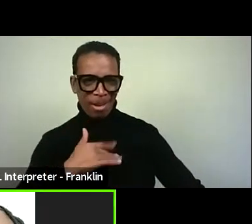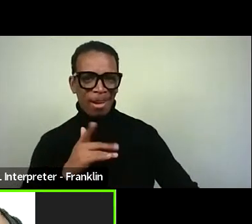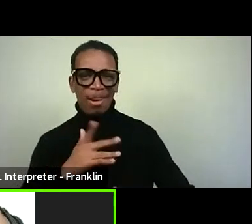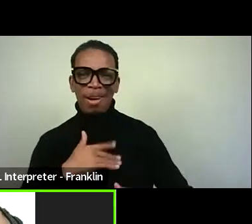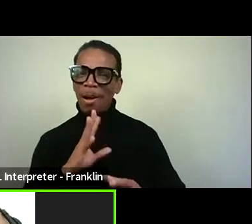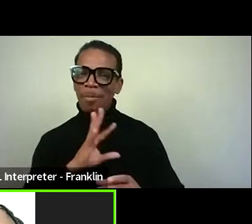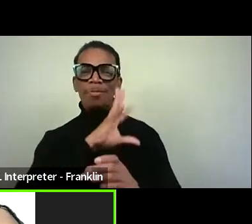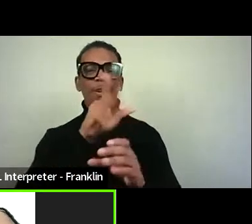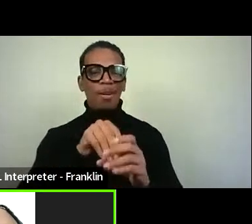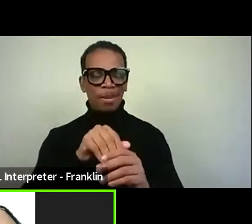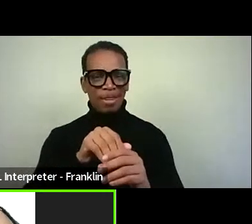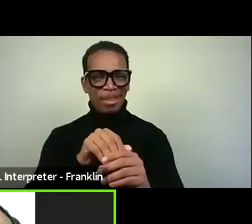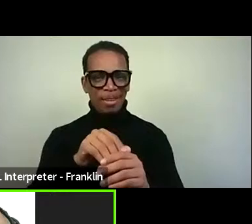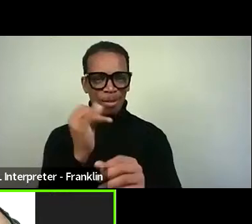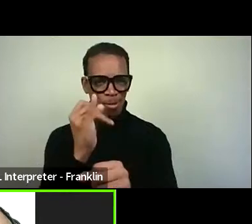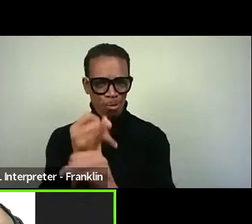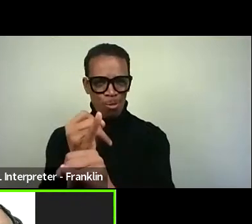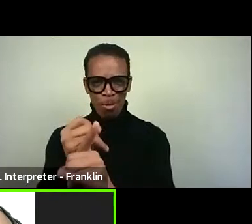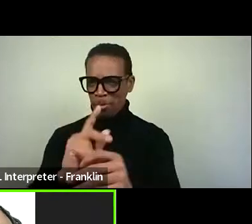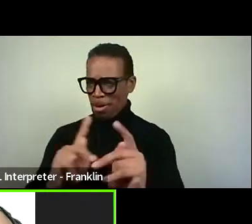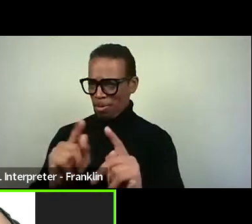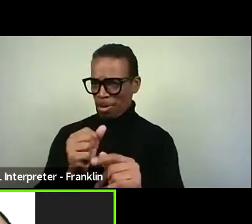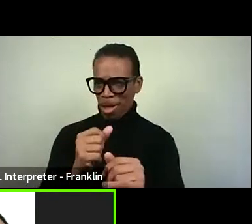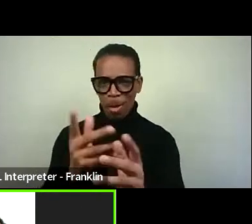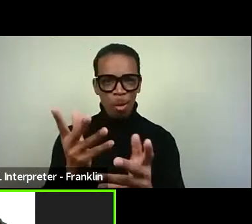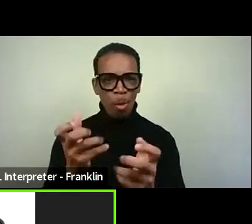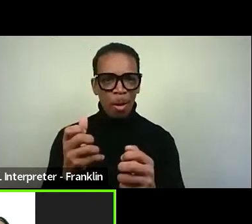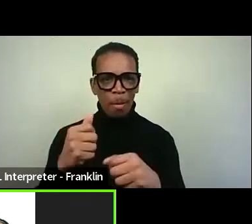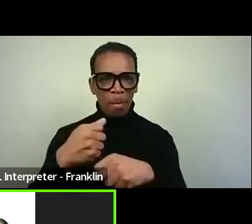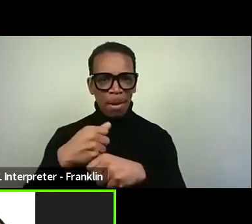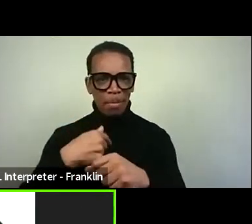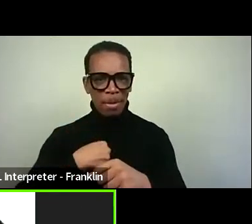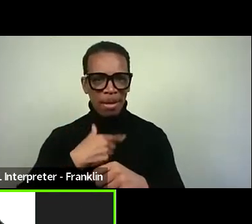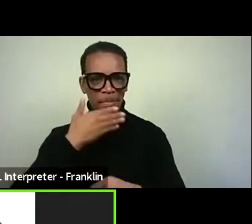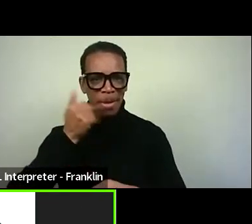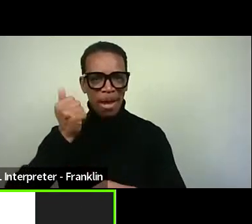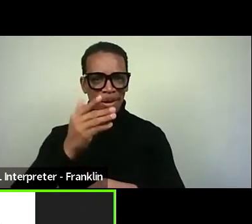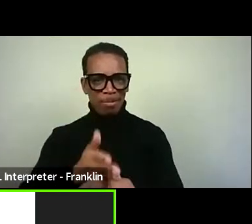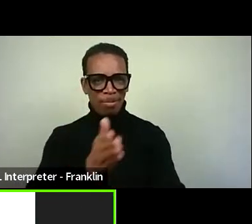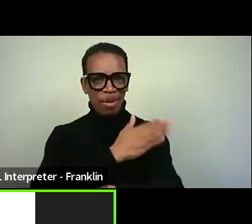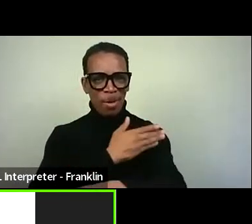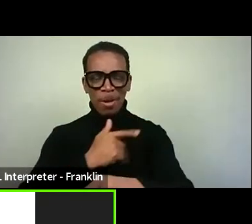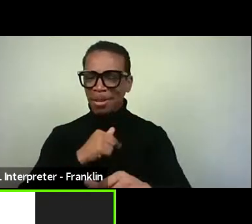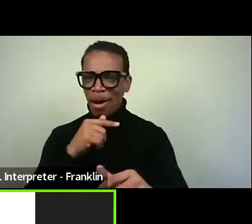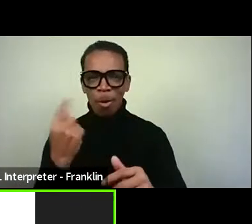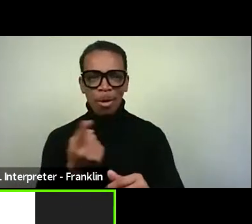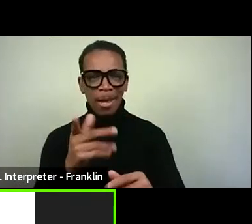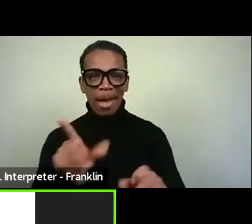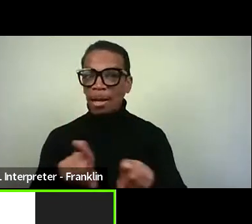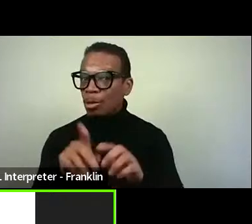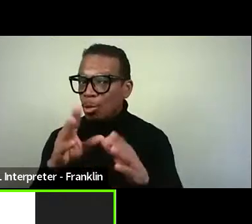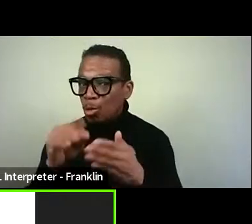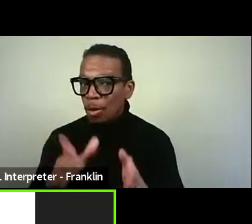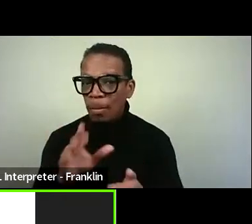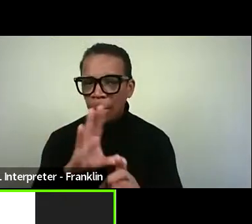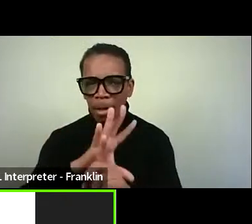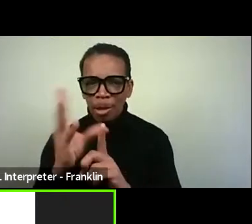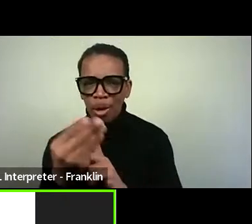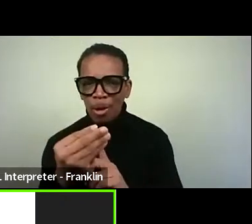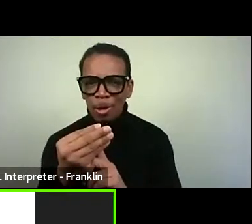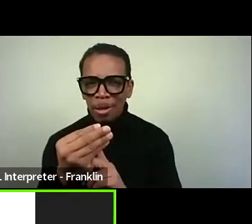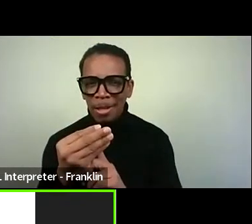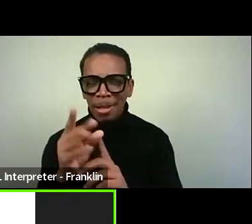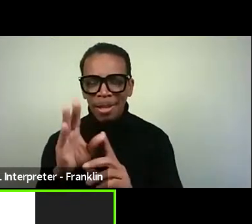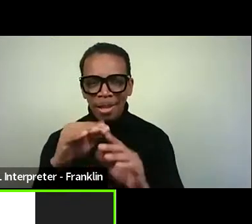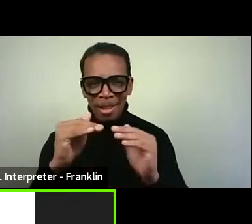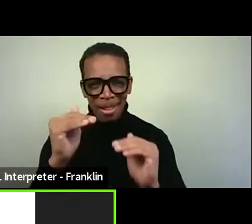of an institution where there are people who are dedicated to making me a better person and have the best experience, not just as a student, but on a culturally competent level, which